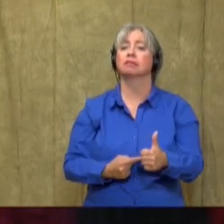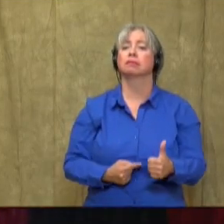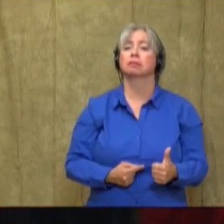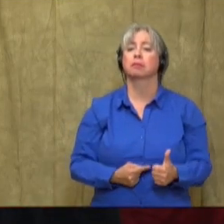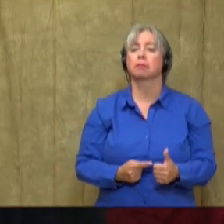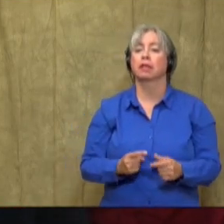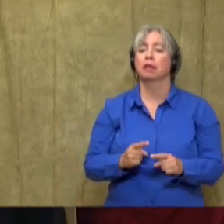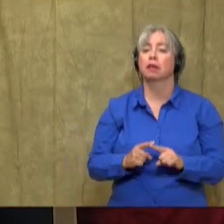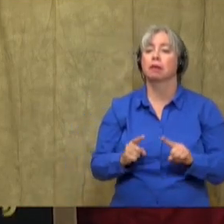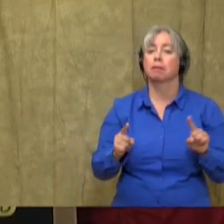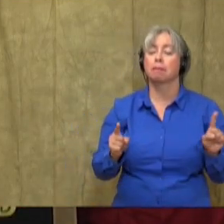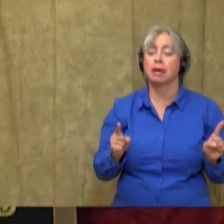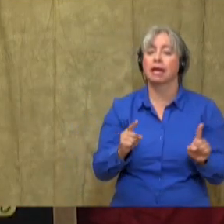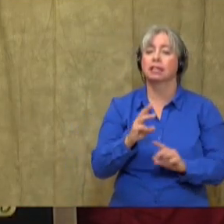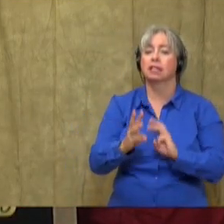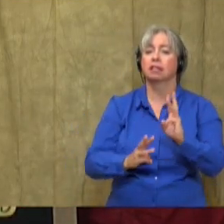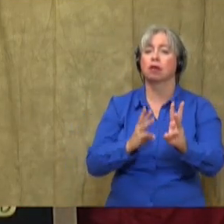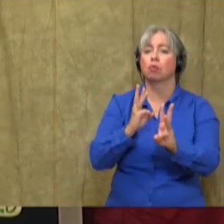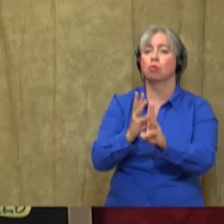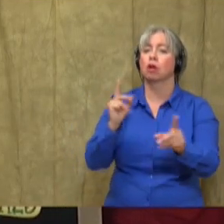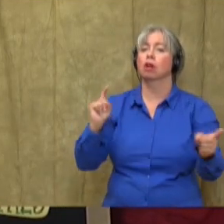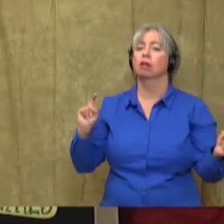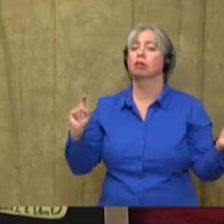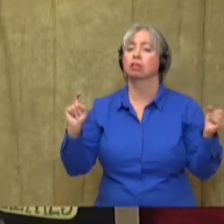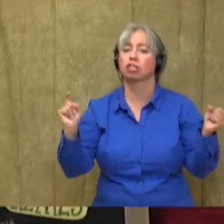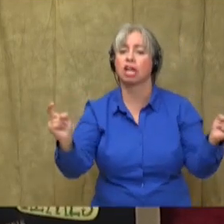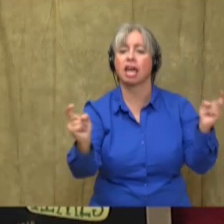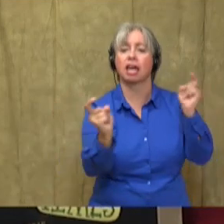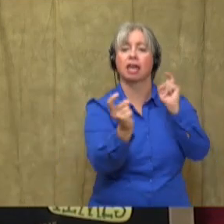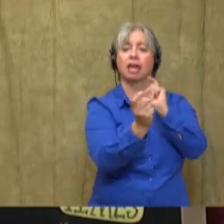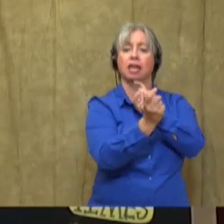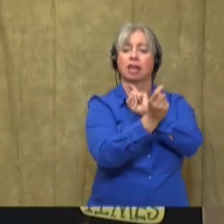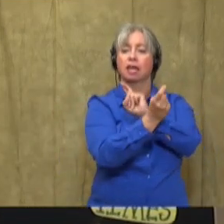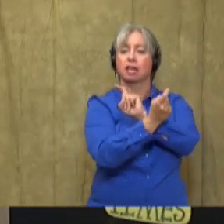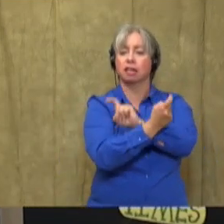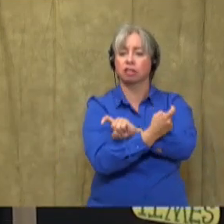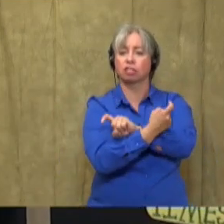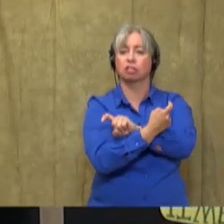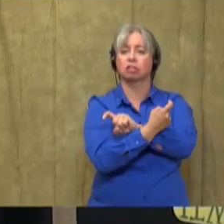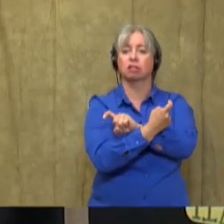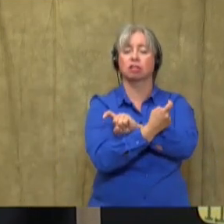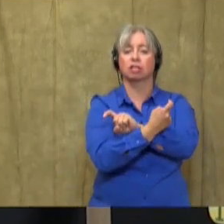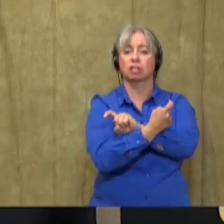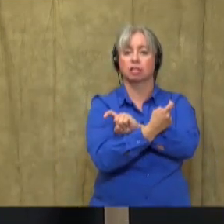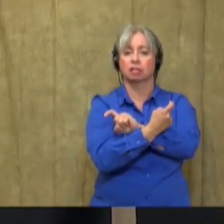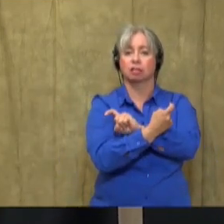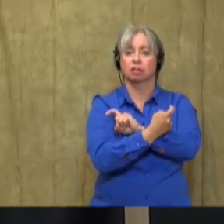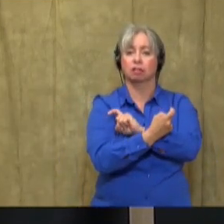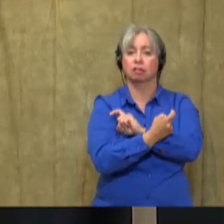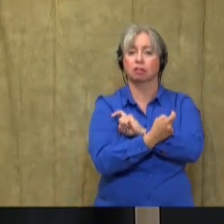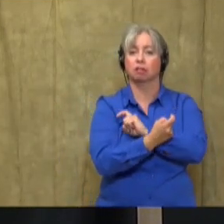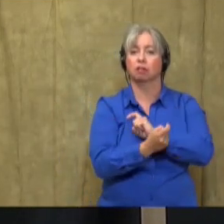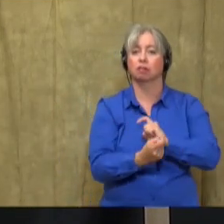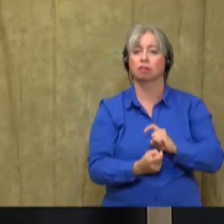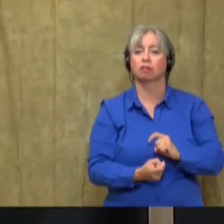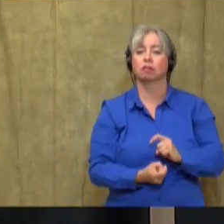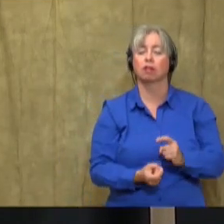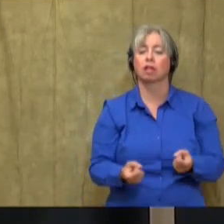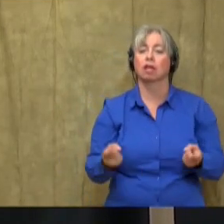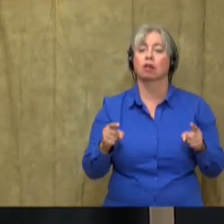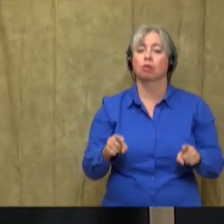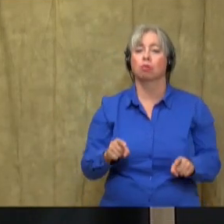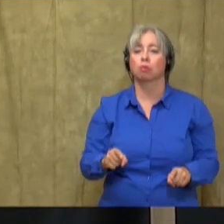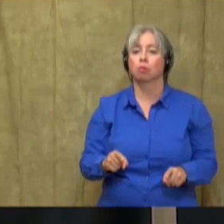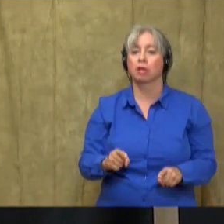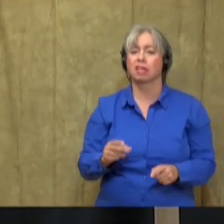to change, because all of this power struggle, none of it's going to make a bit of difference when one of the most awful